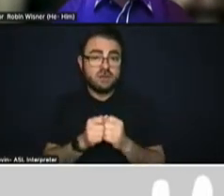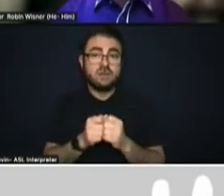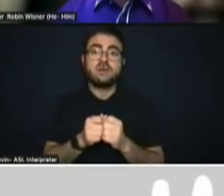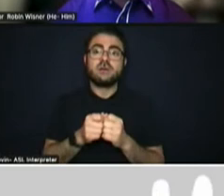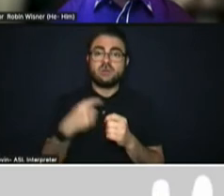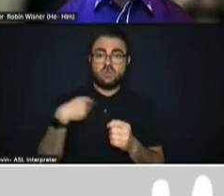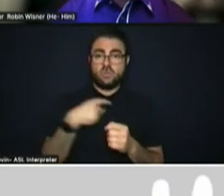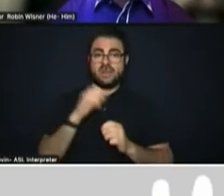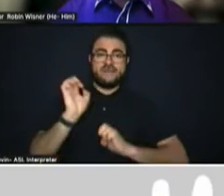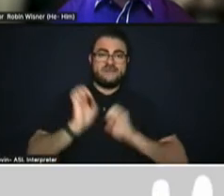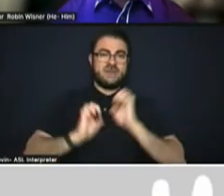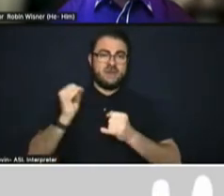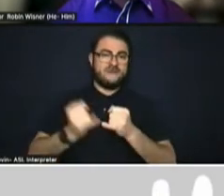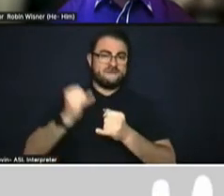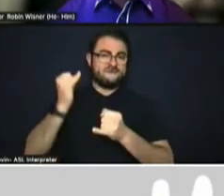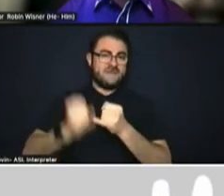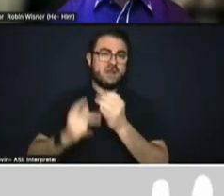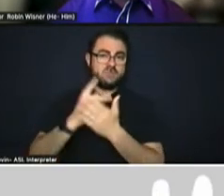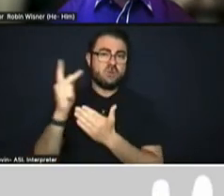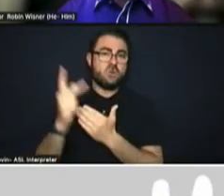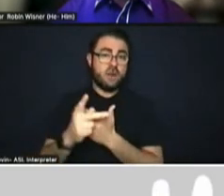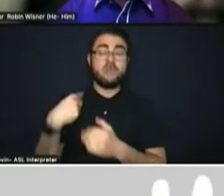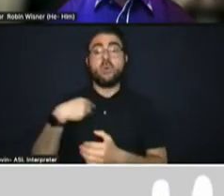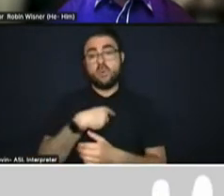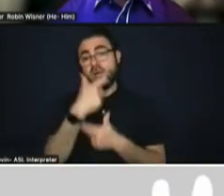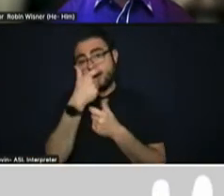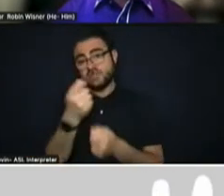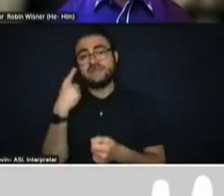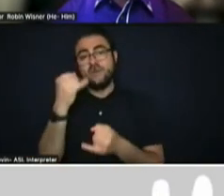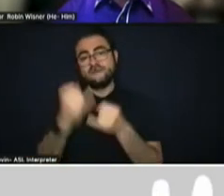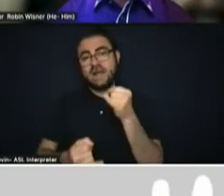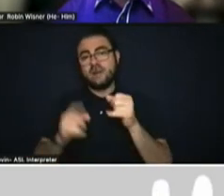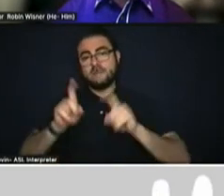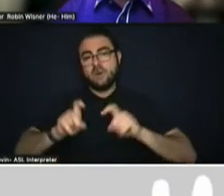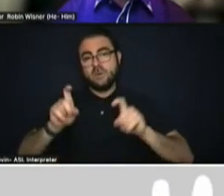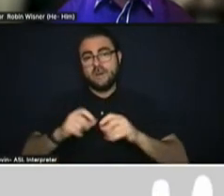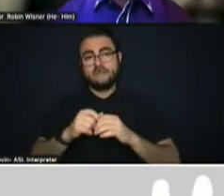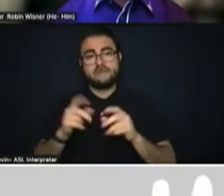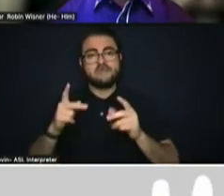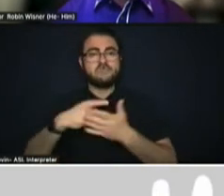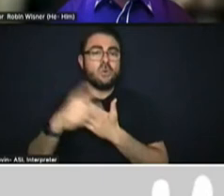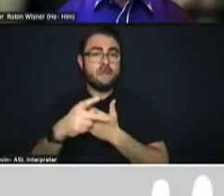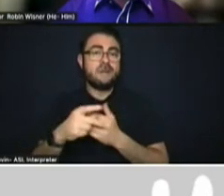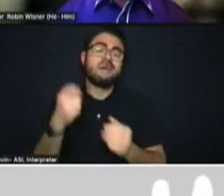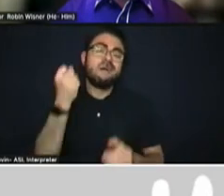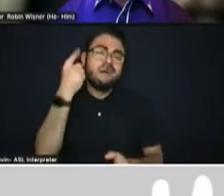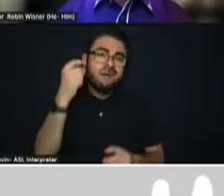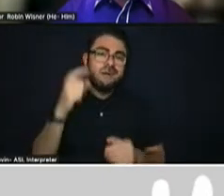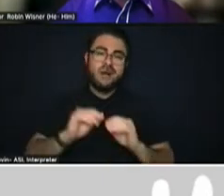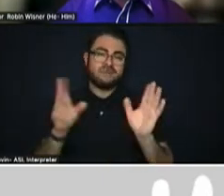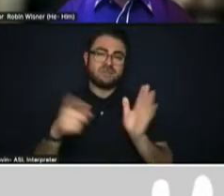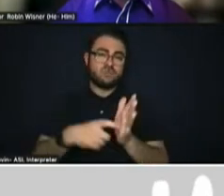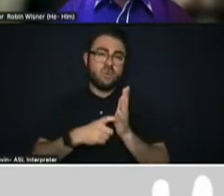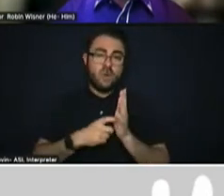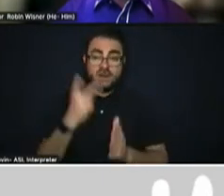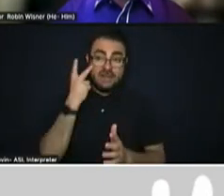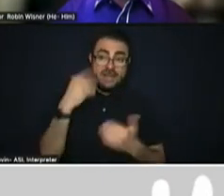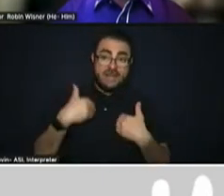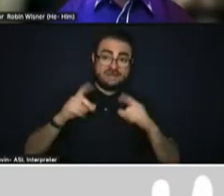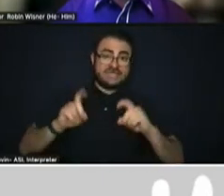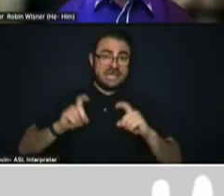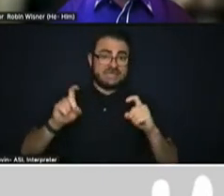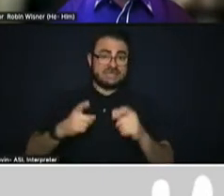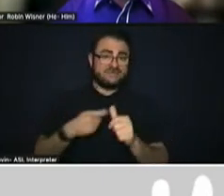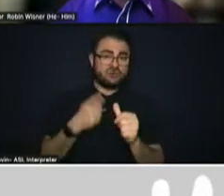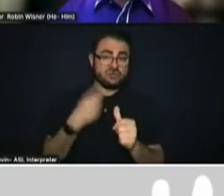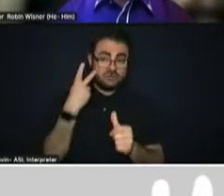program, because we are interested in the final program. Obviously, you have to have a pilot in order to see how this works on the street. And we will